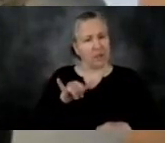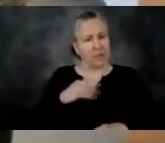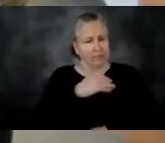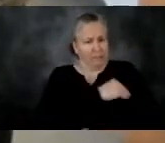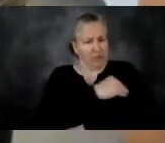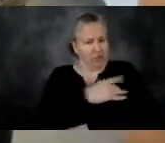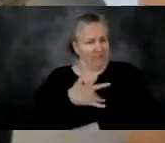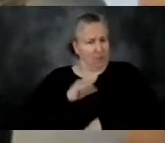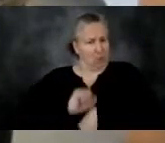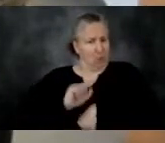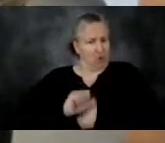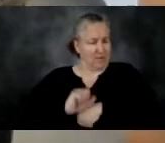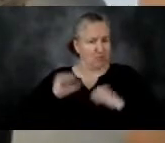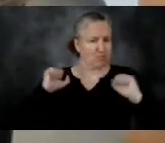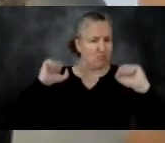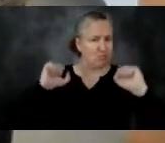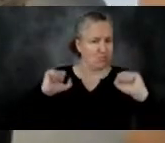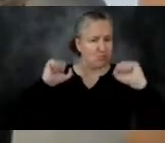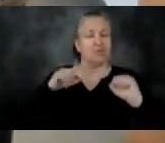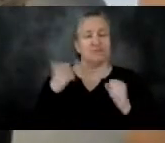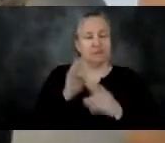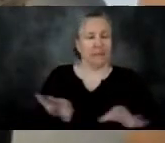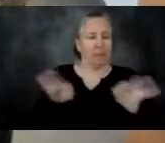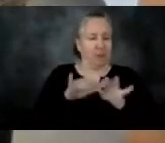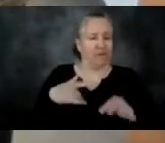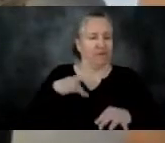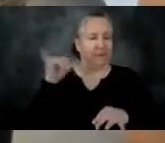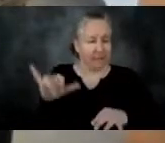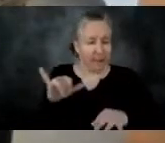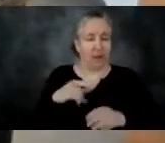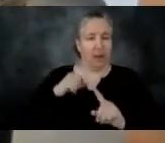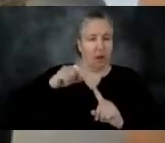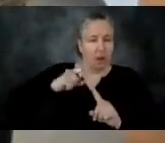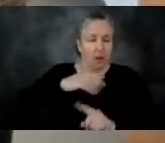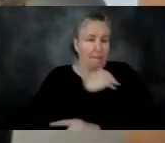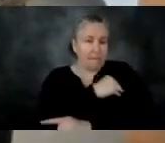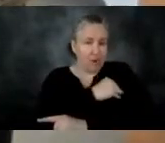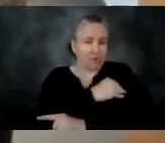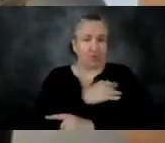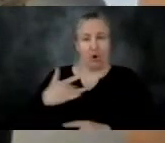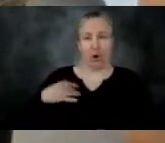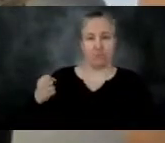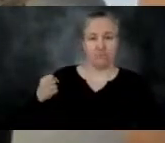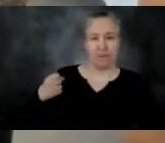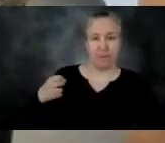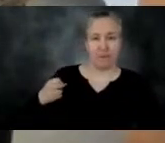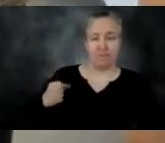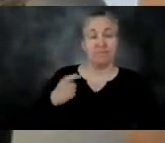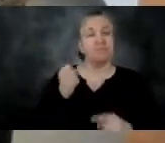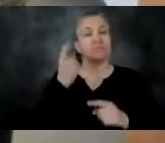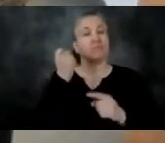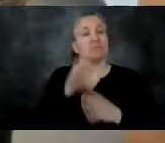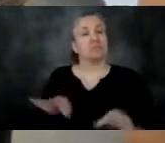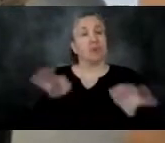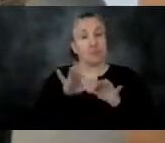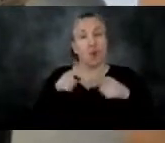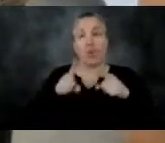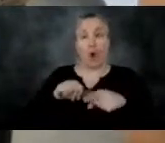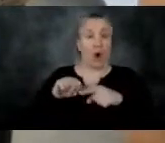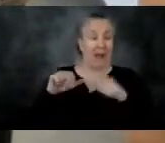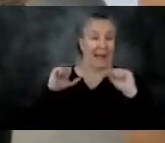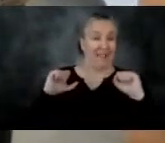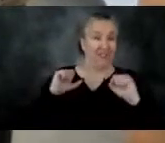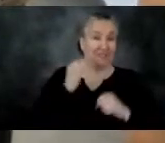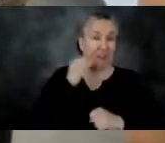muscular work today. I think that's certainly important to feel like we stimulate muscles and we get your heart rate up. What I think is important to know when you're exercising